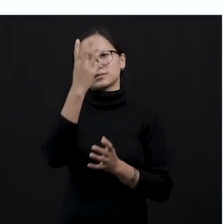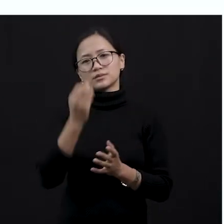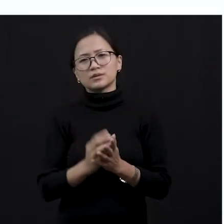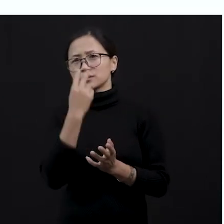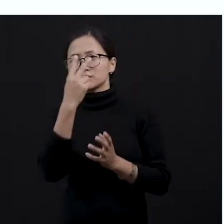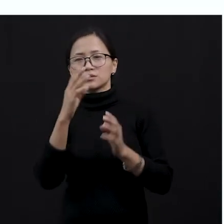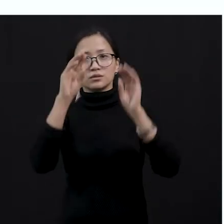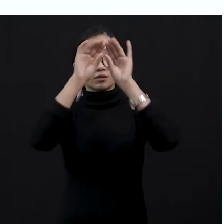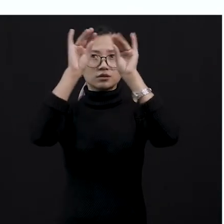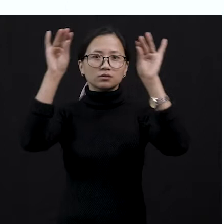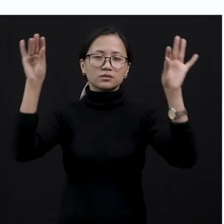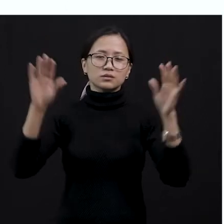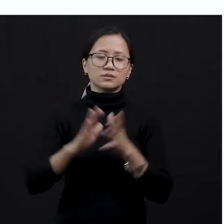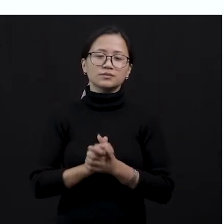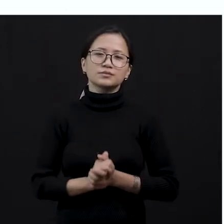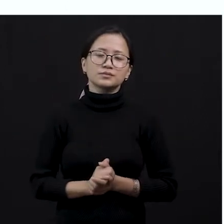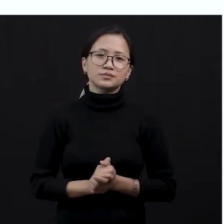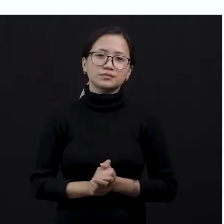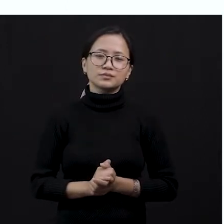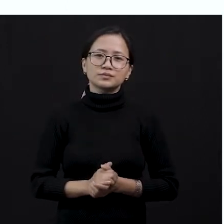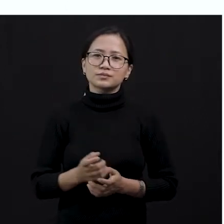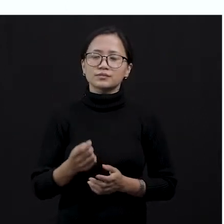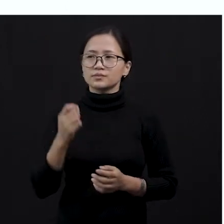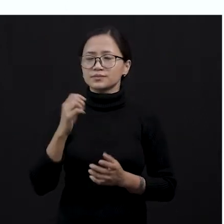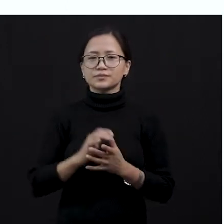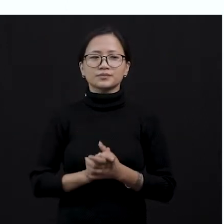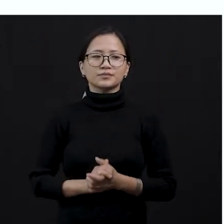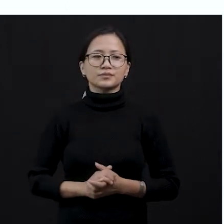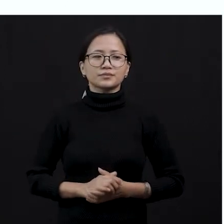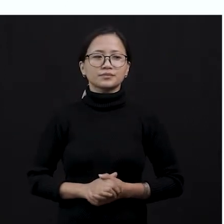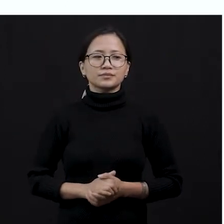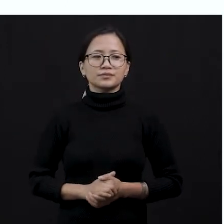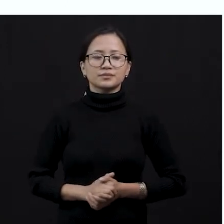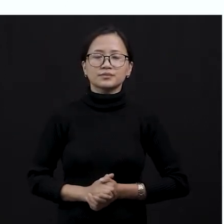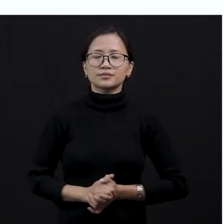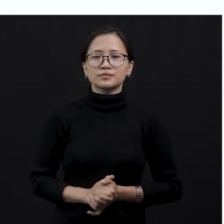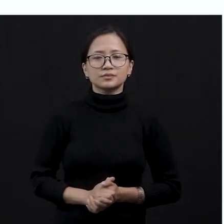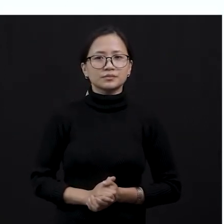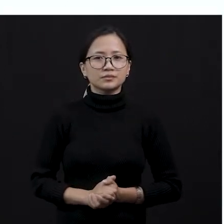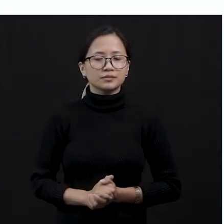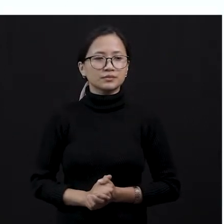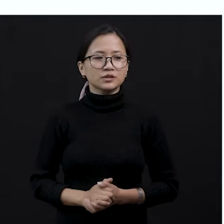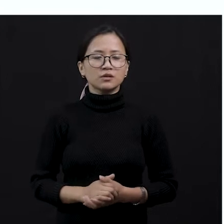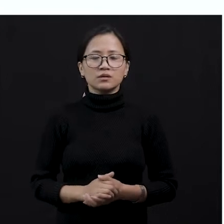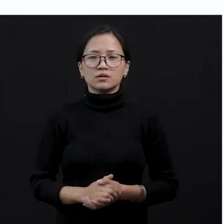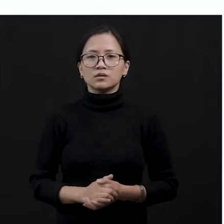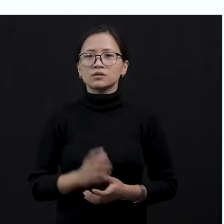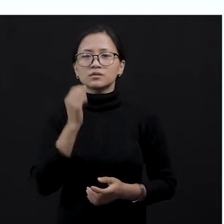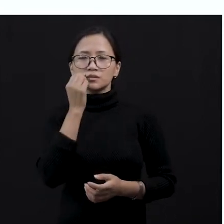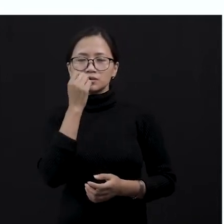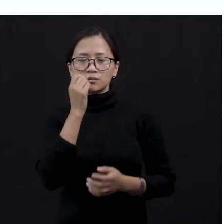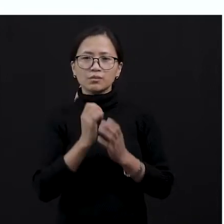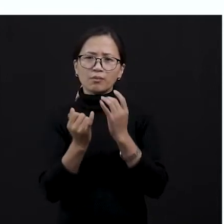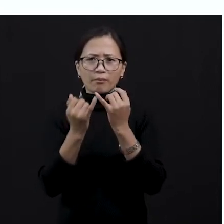stars, right, sparkling at night. So during the night, the moon shines and the stars. But I want to be the sky. See, the